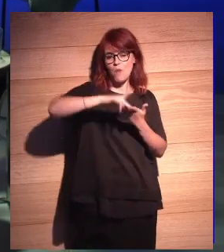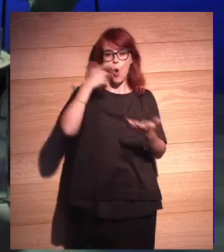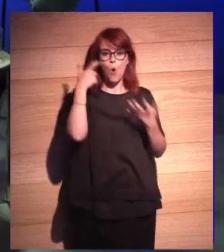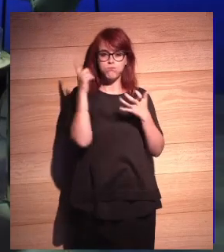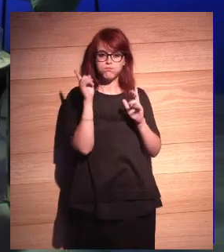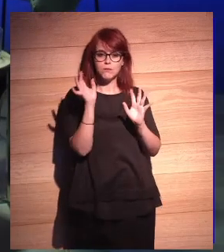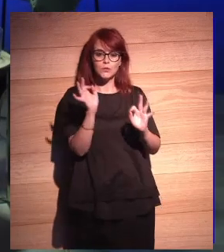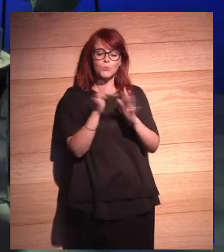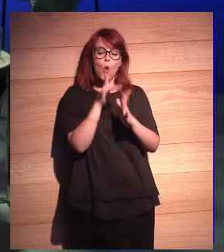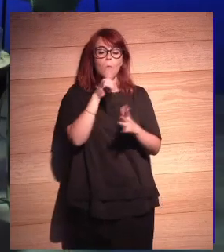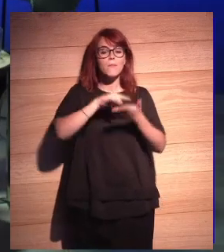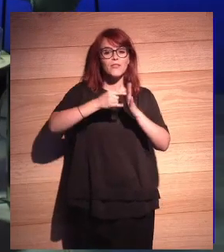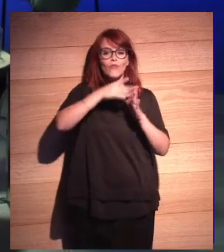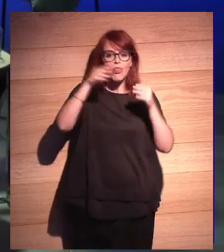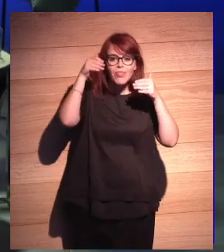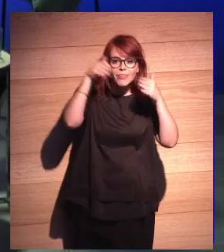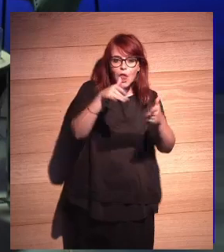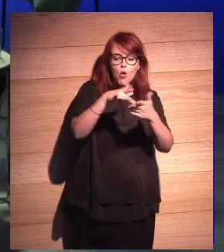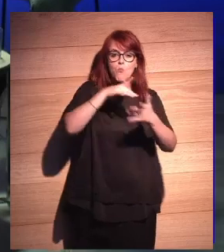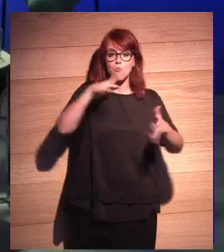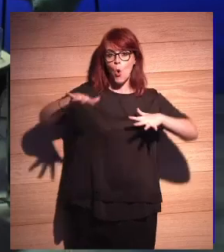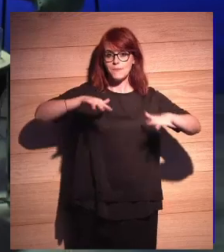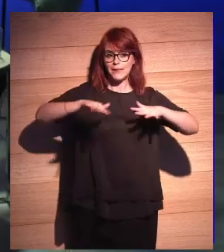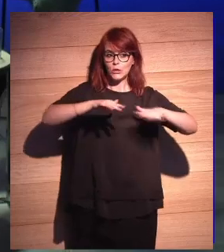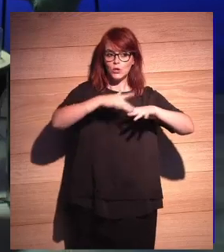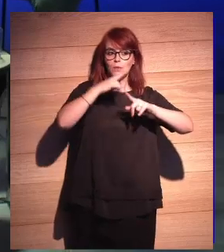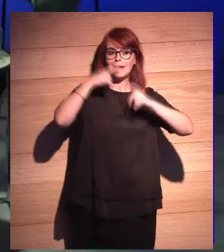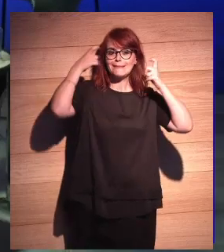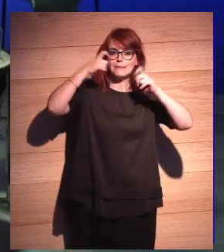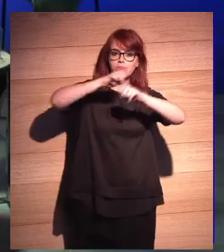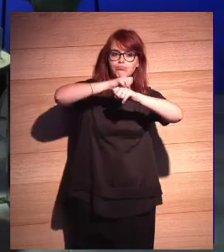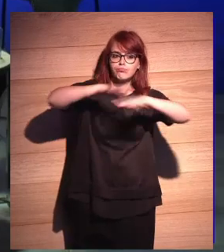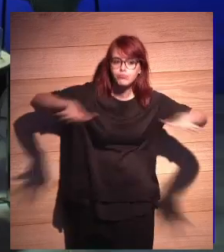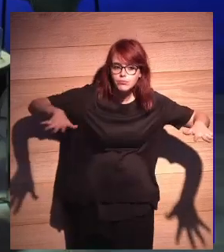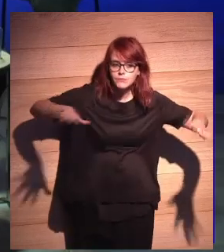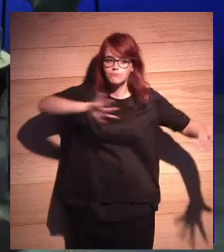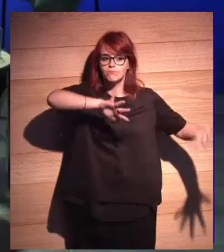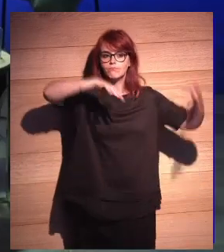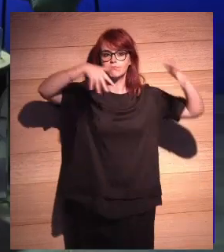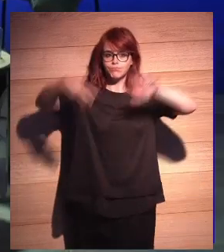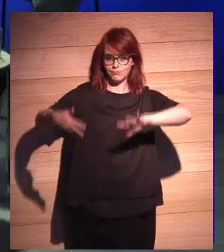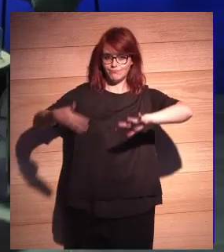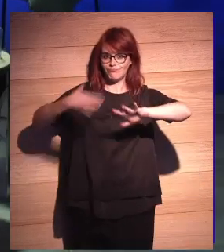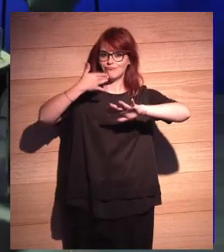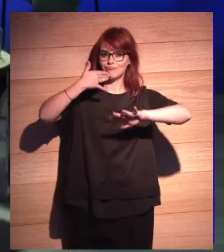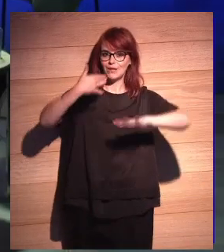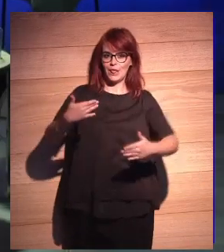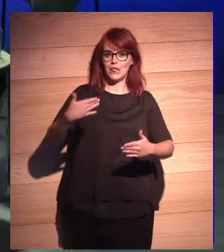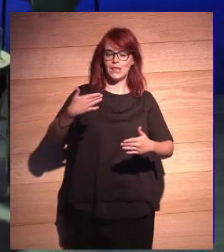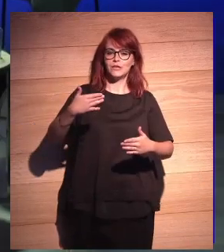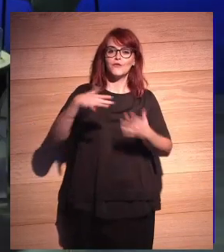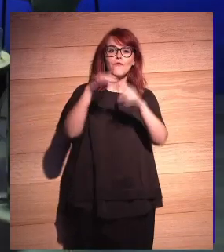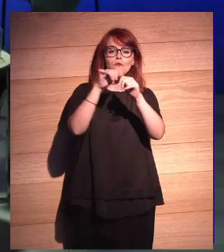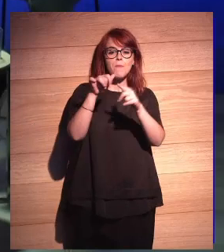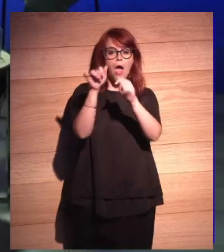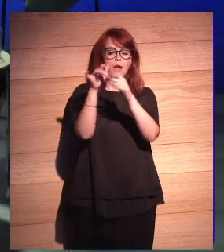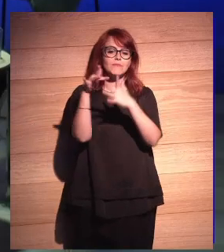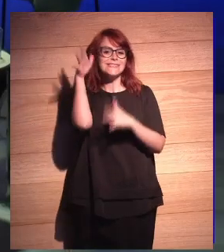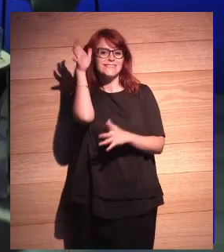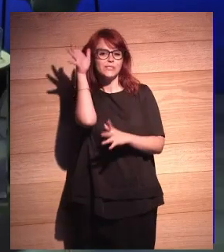a project very much focused in the movement and how to expand movement and translate